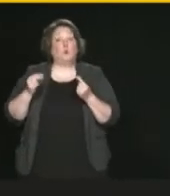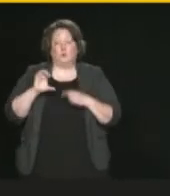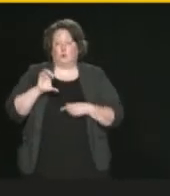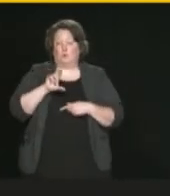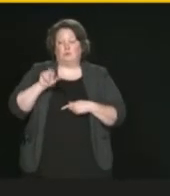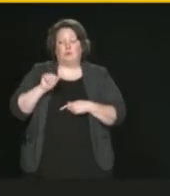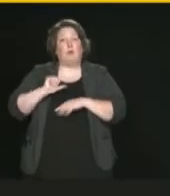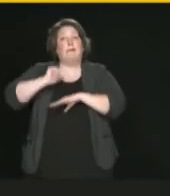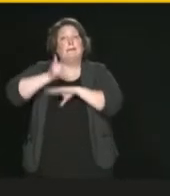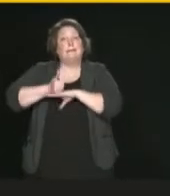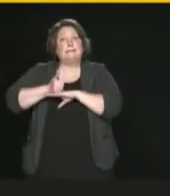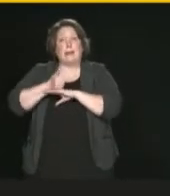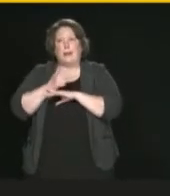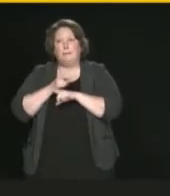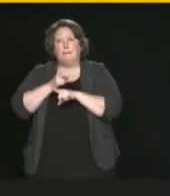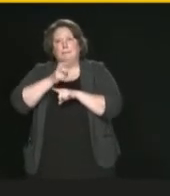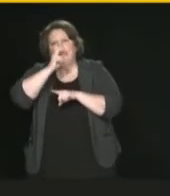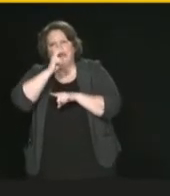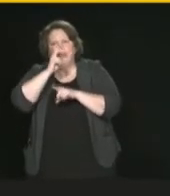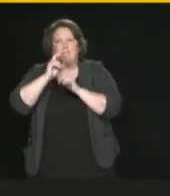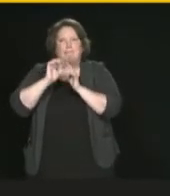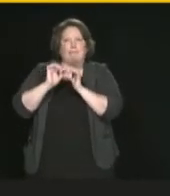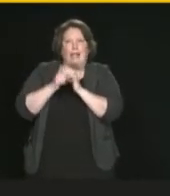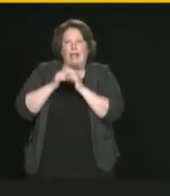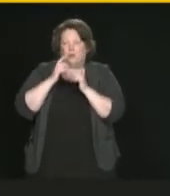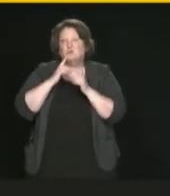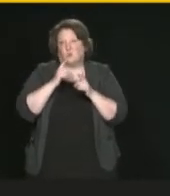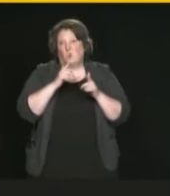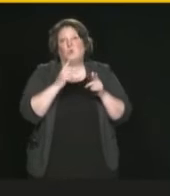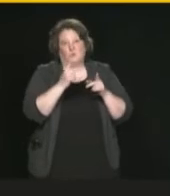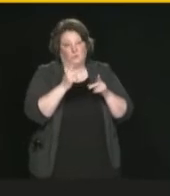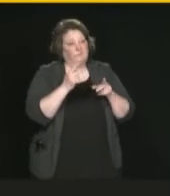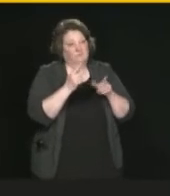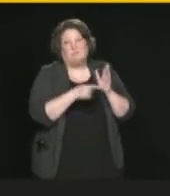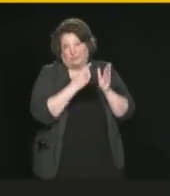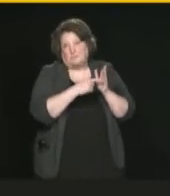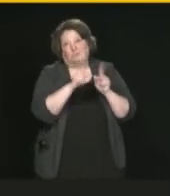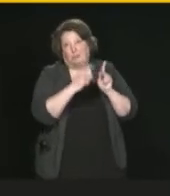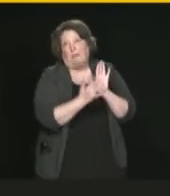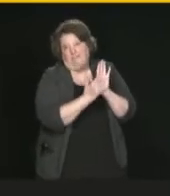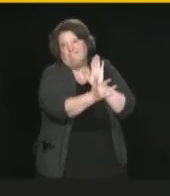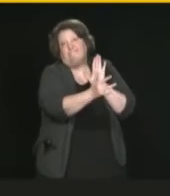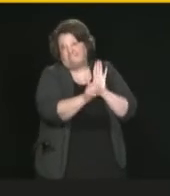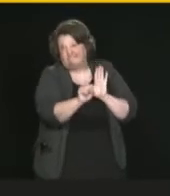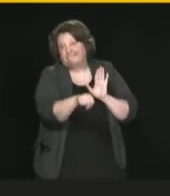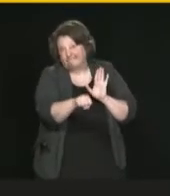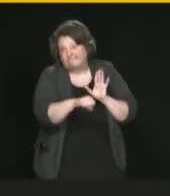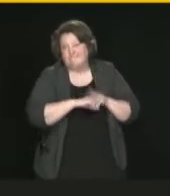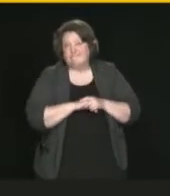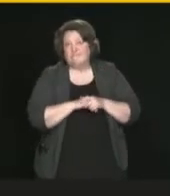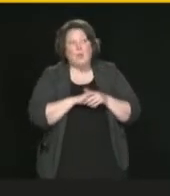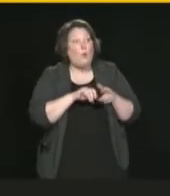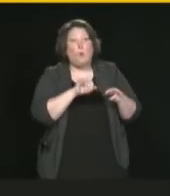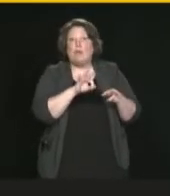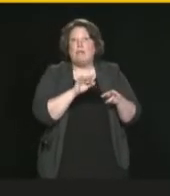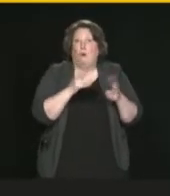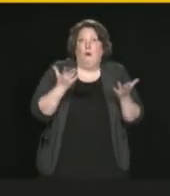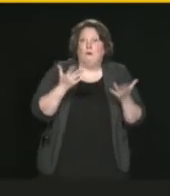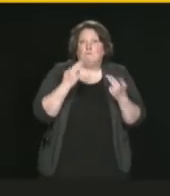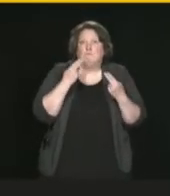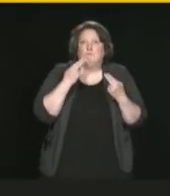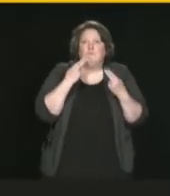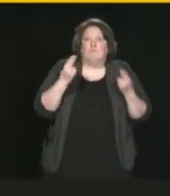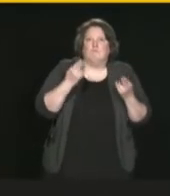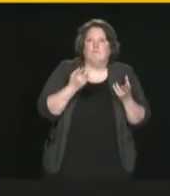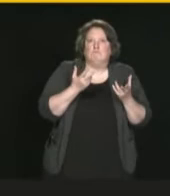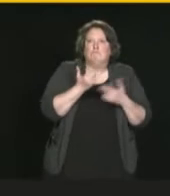which unfortunately occurs in many different circumstances. So obviously, if there are people who made a mistake, who